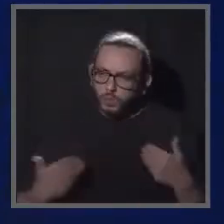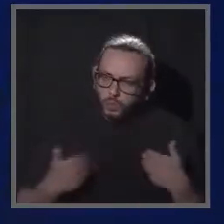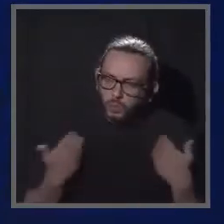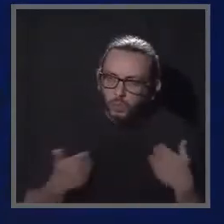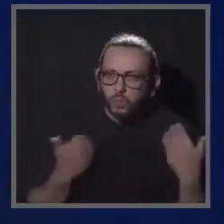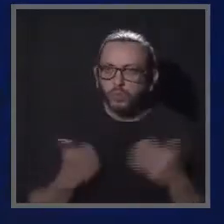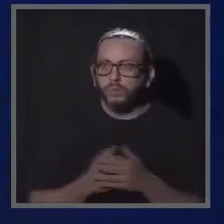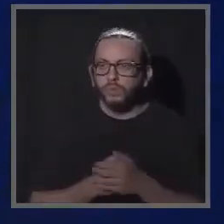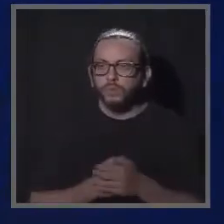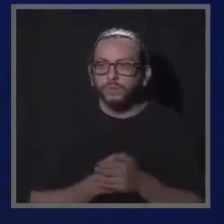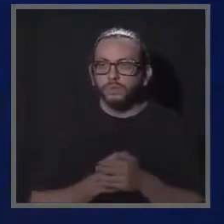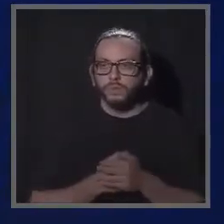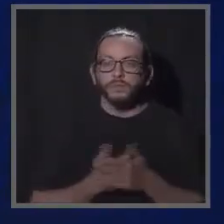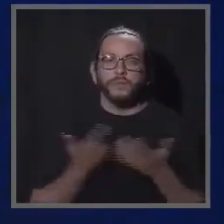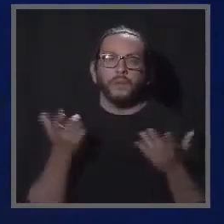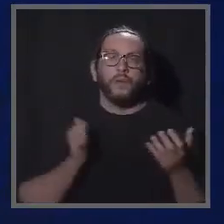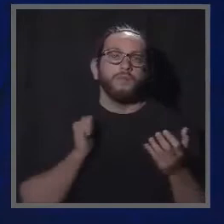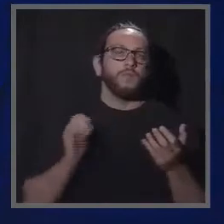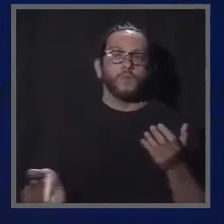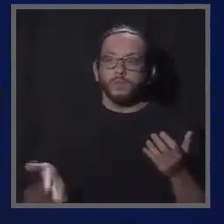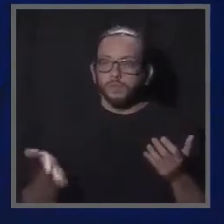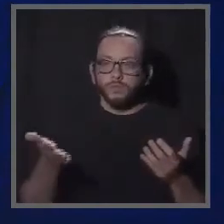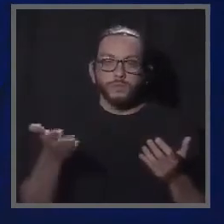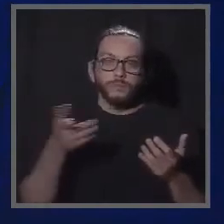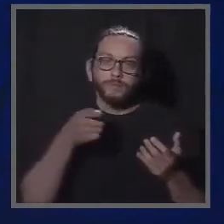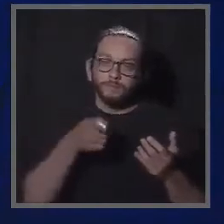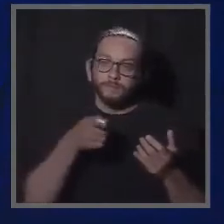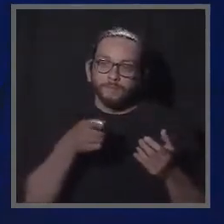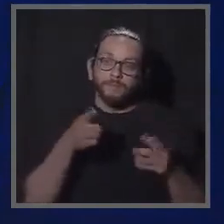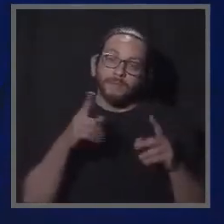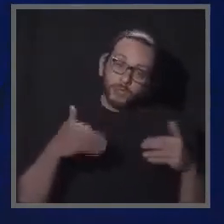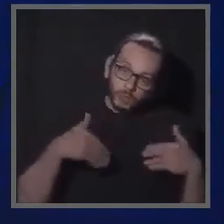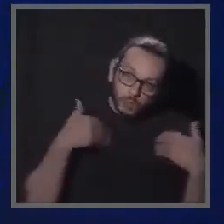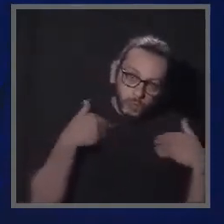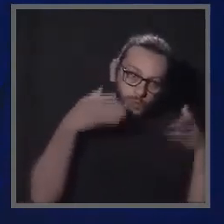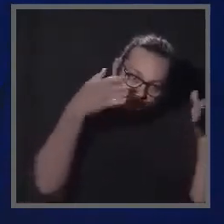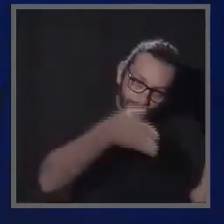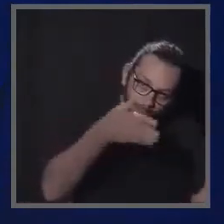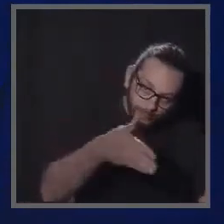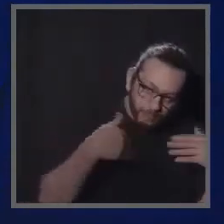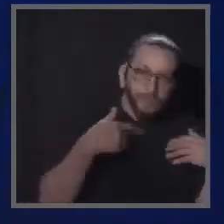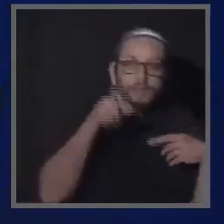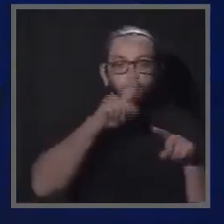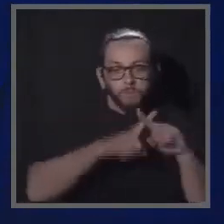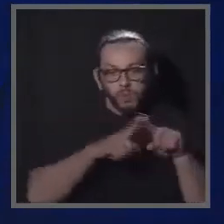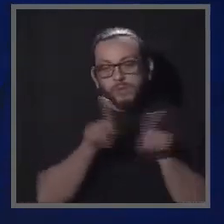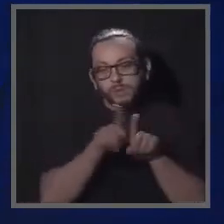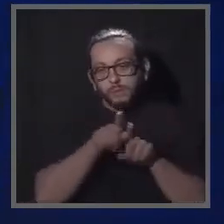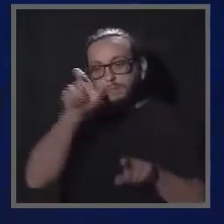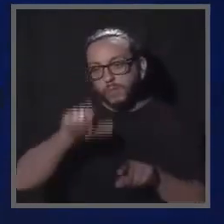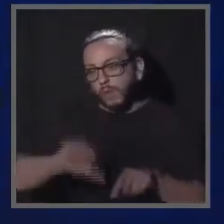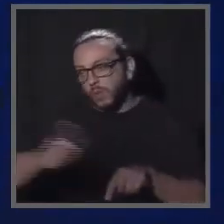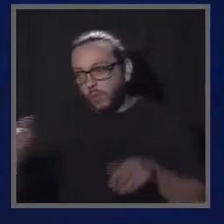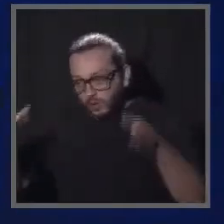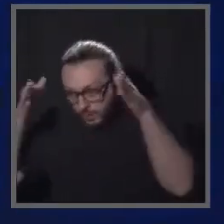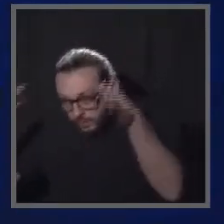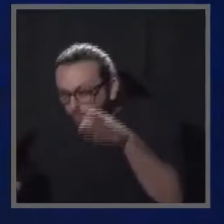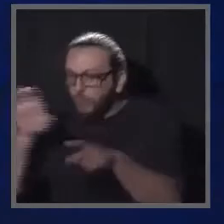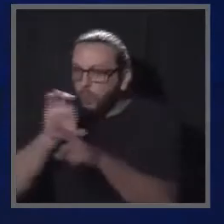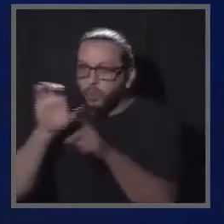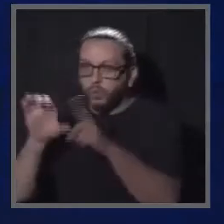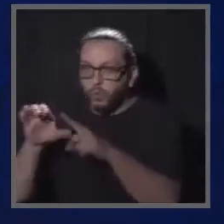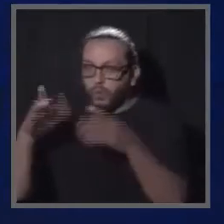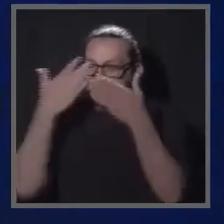of course, then to all people as well. So cultural democracy is as well at the core of our